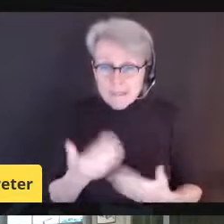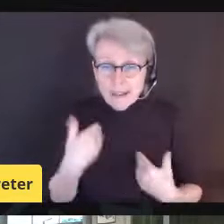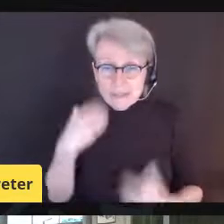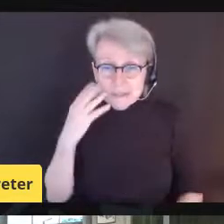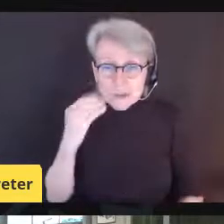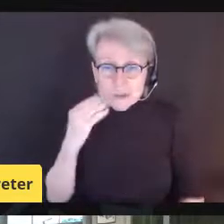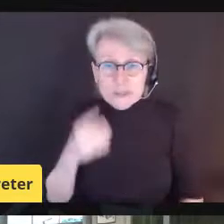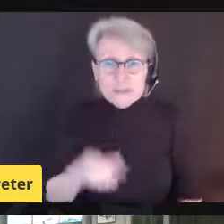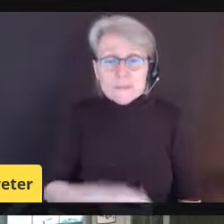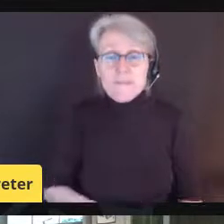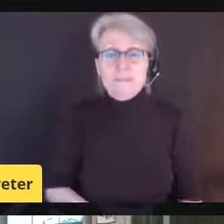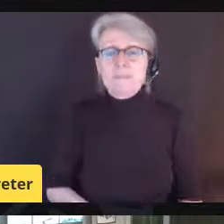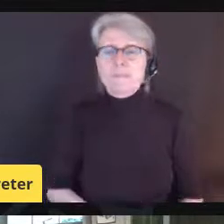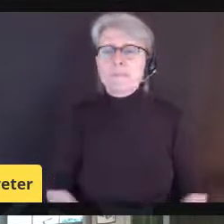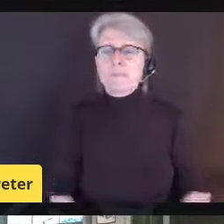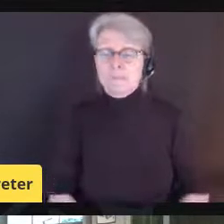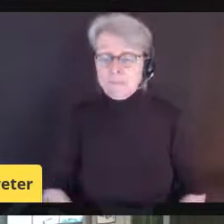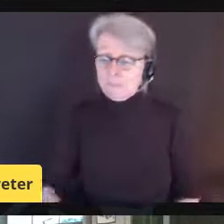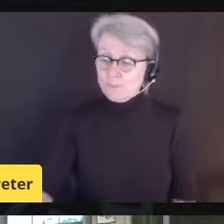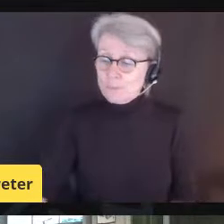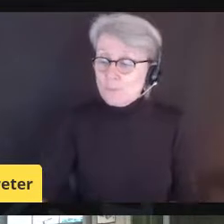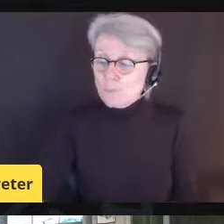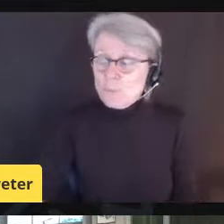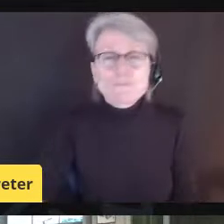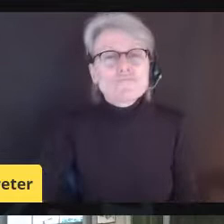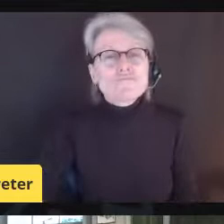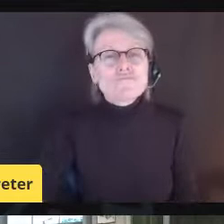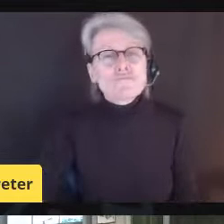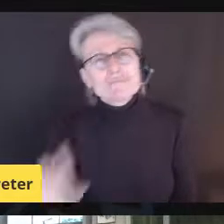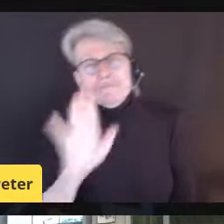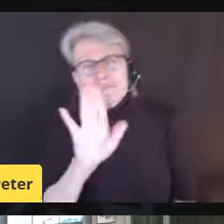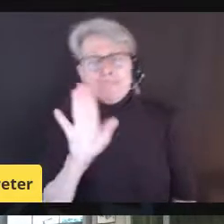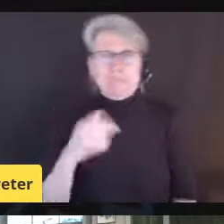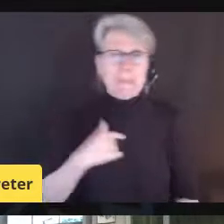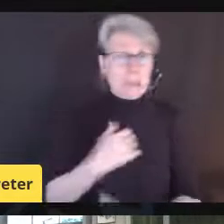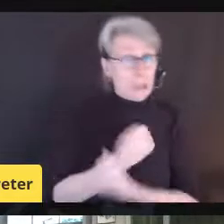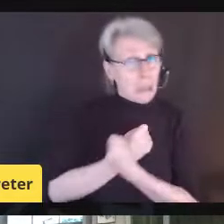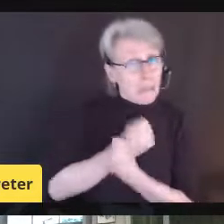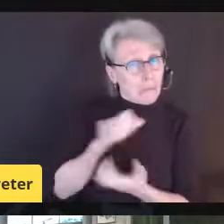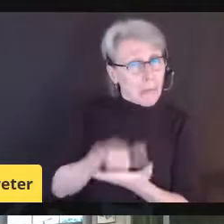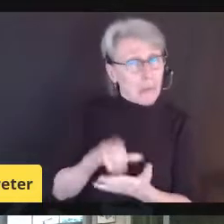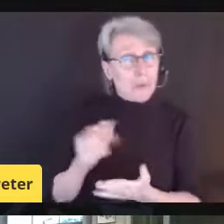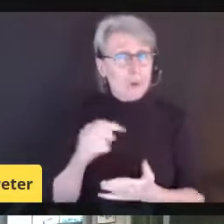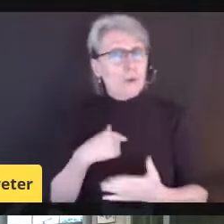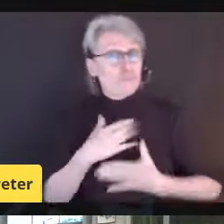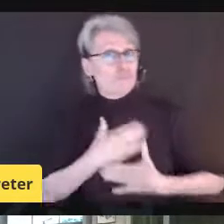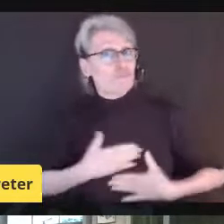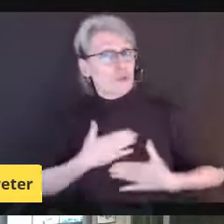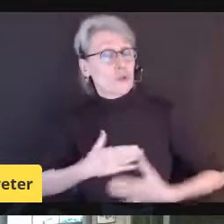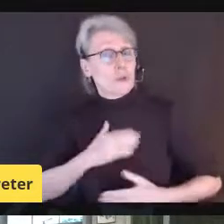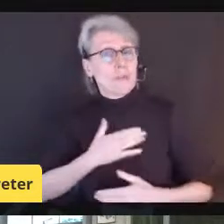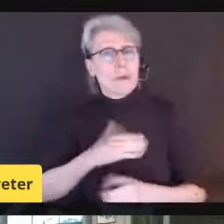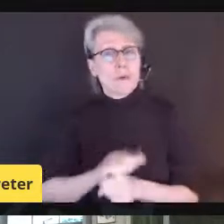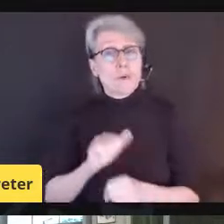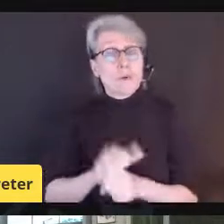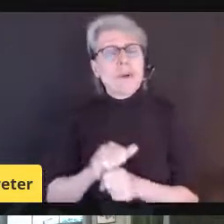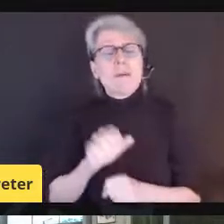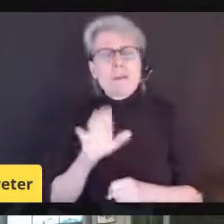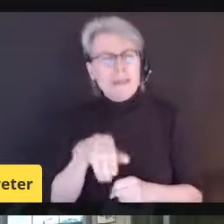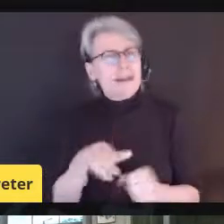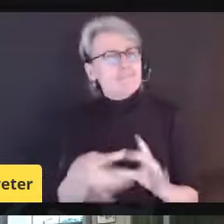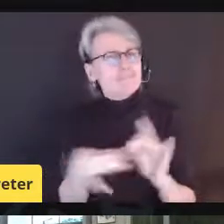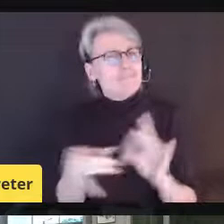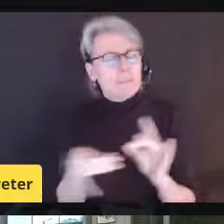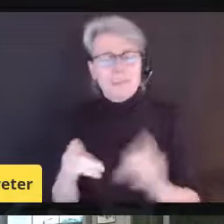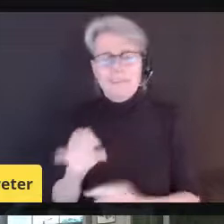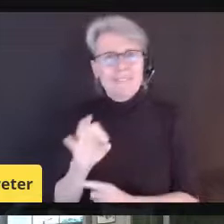I don't know about the loving part, but I do enjoy my work. I actually wanted to talk a little more about the feed and water. Our